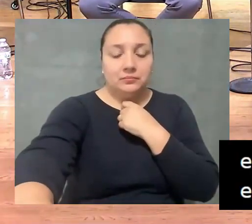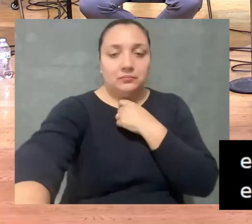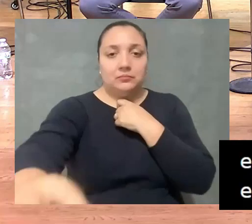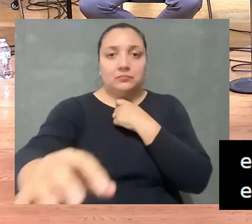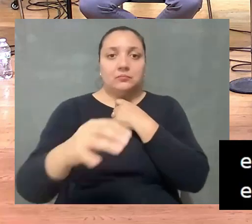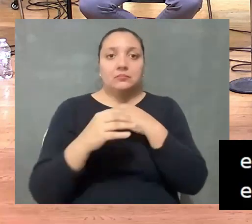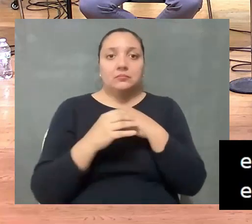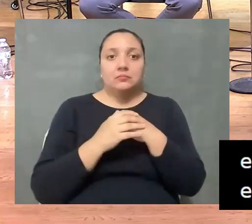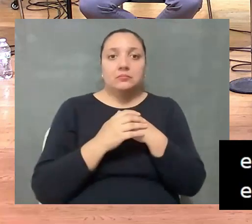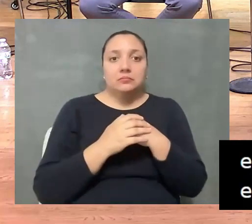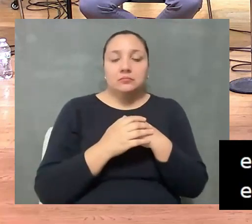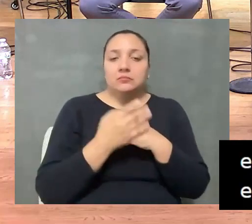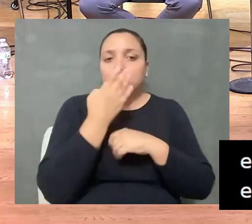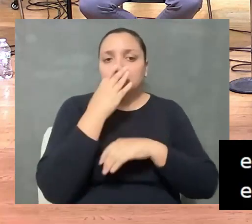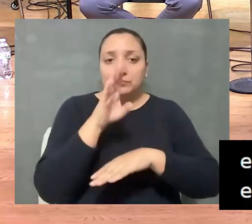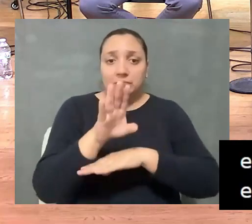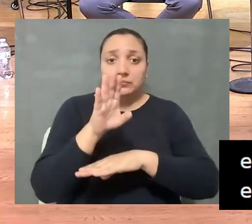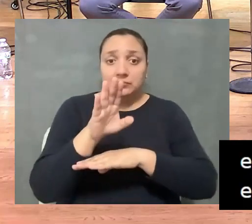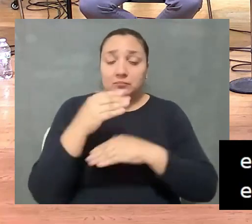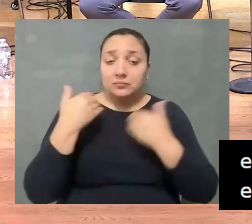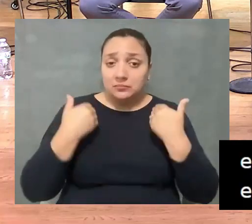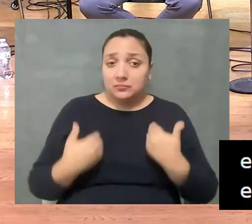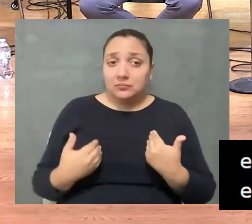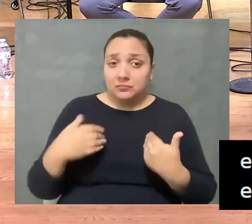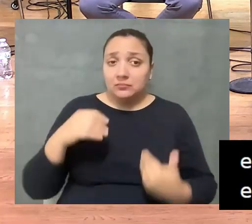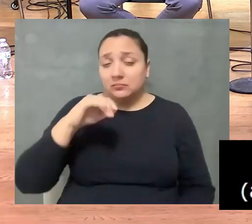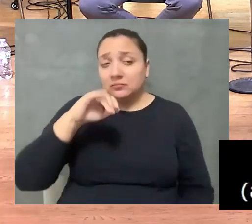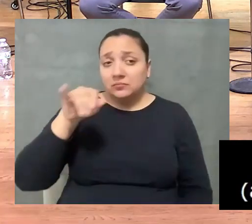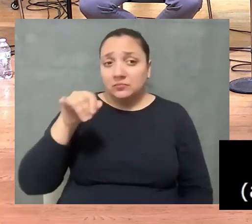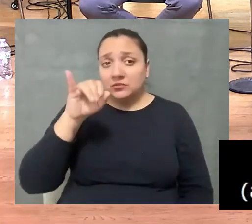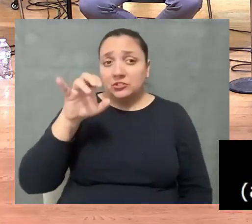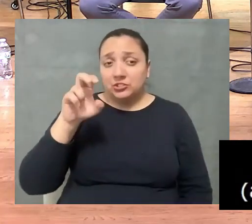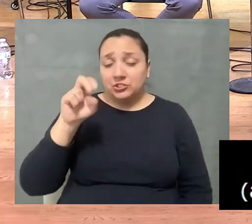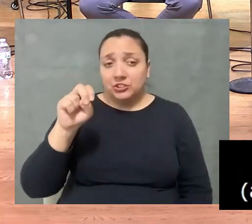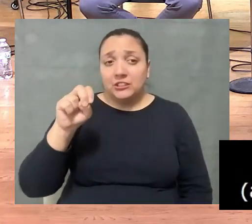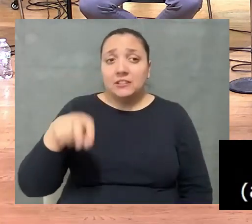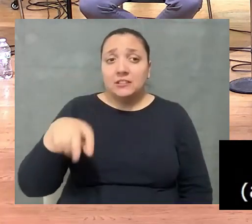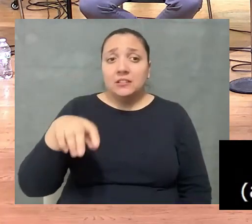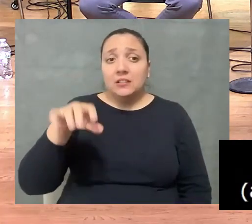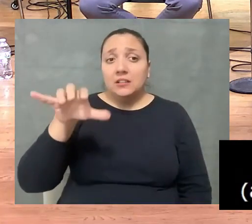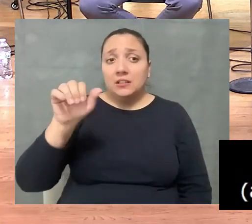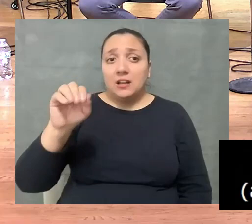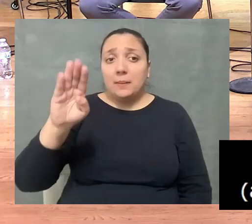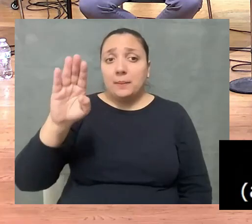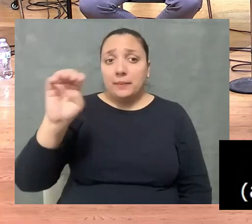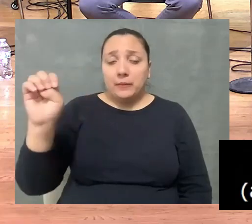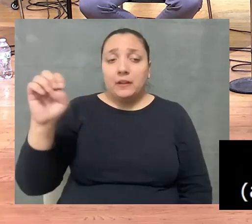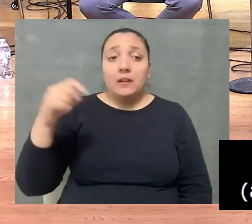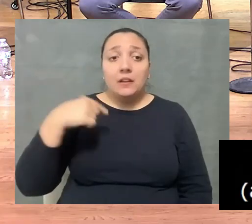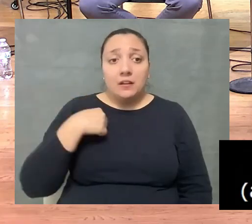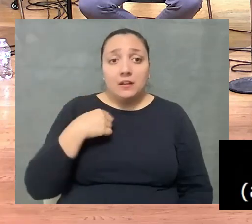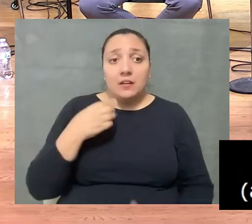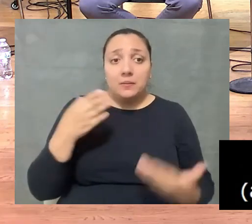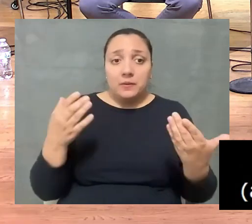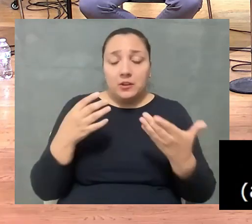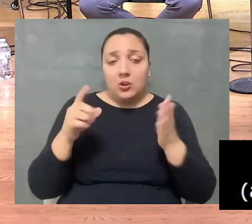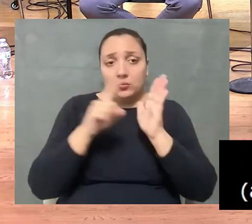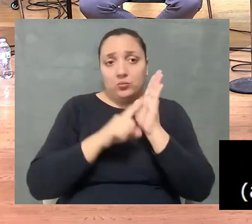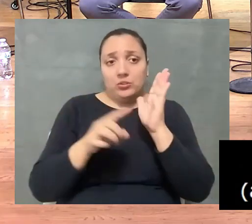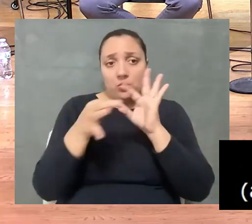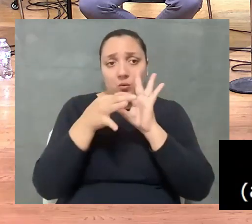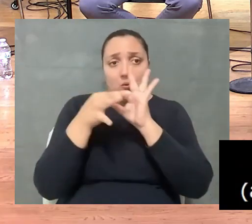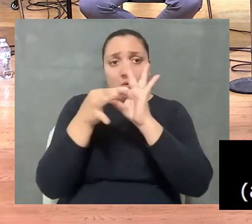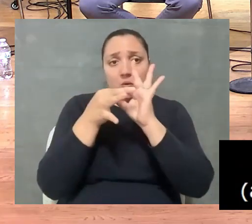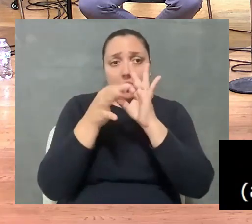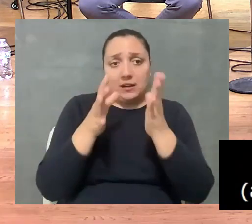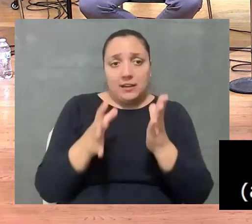Good afternoon, everyone. My name is Jin Hyun Bae. I am Digital Literacy Coordinator at Queen's Public Library.